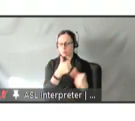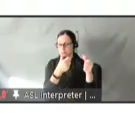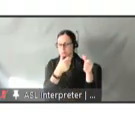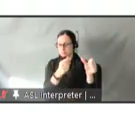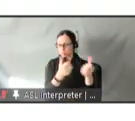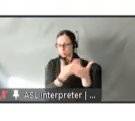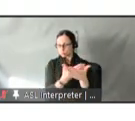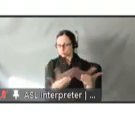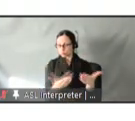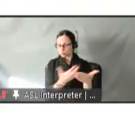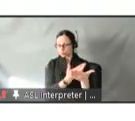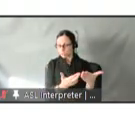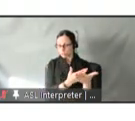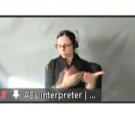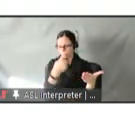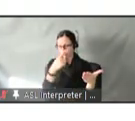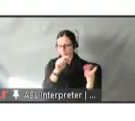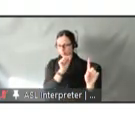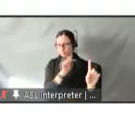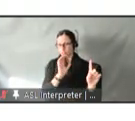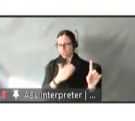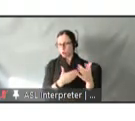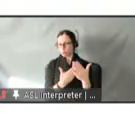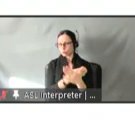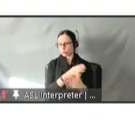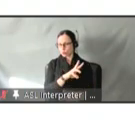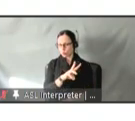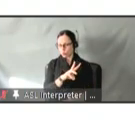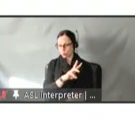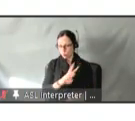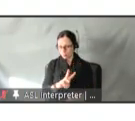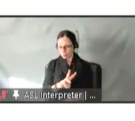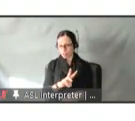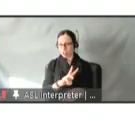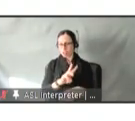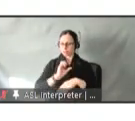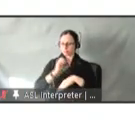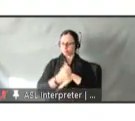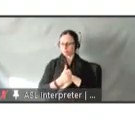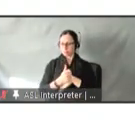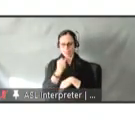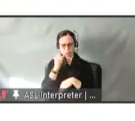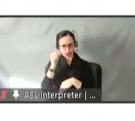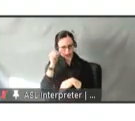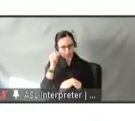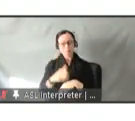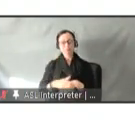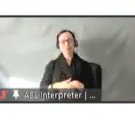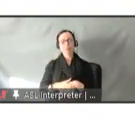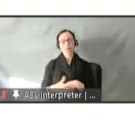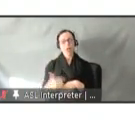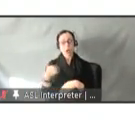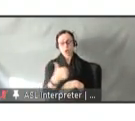brand new redesigned website that was launched yesterday. I think I mentioned last time we conducted virtual meetings in